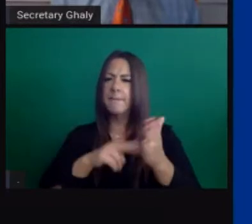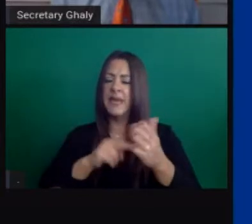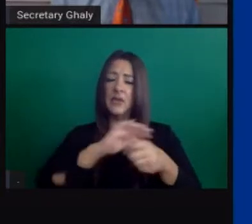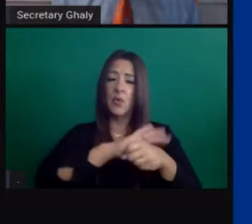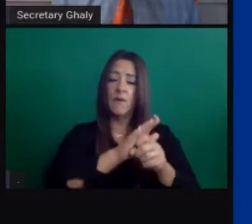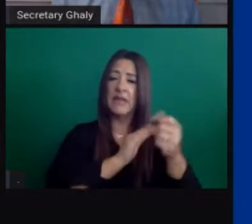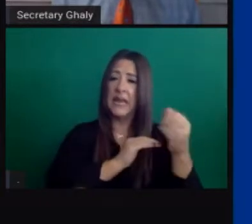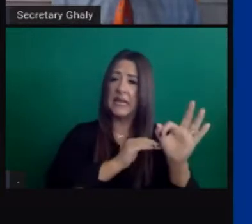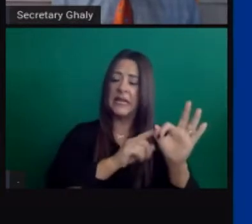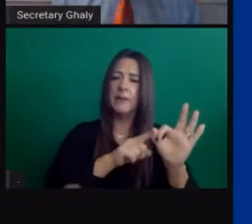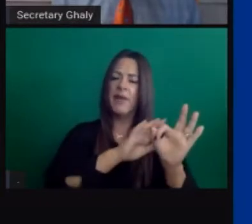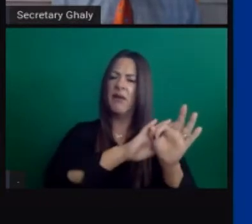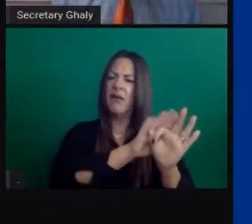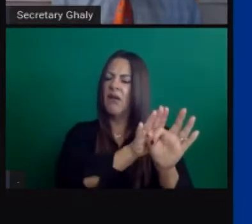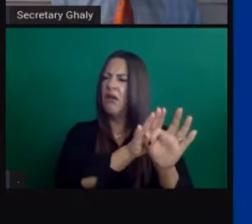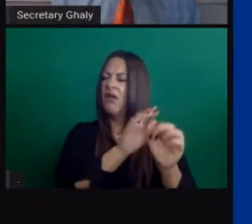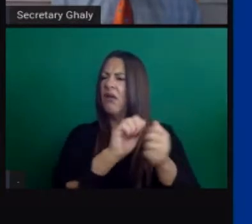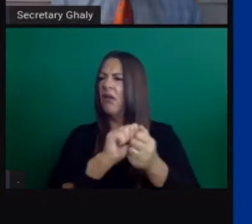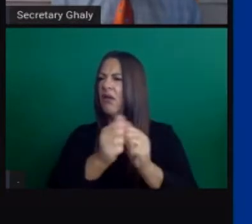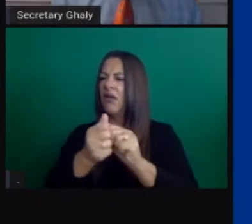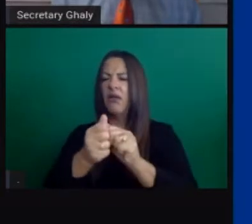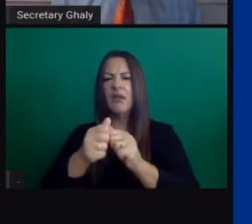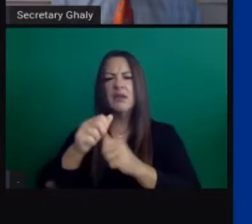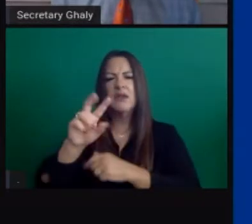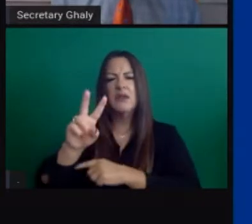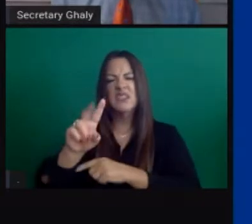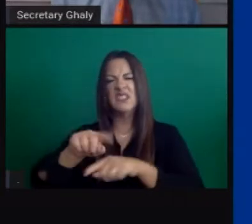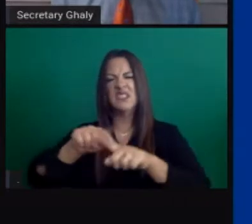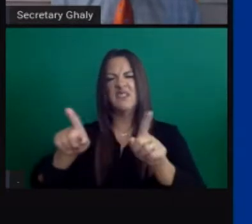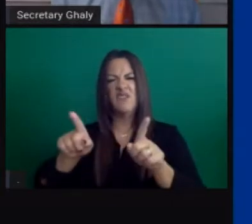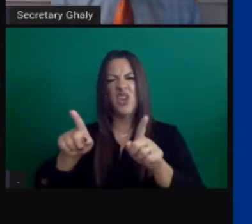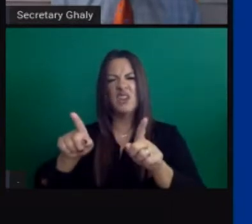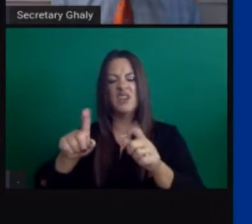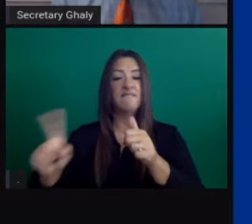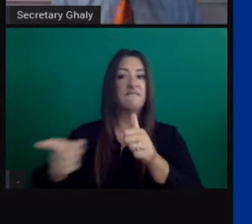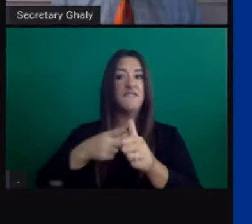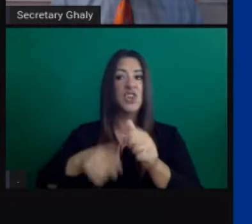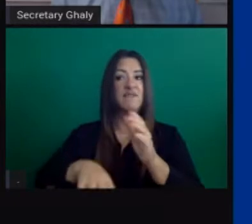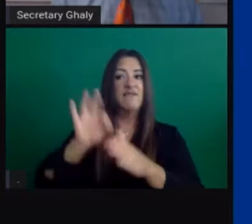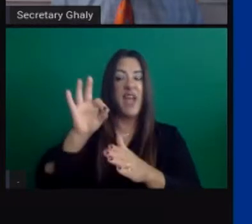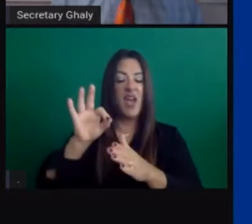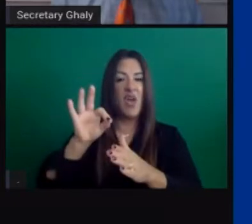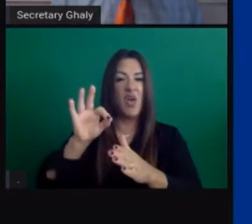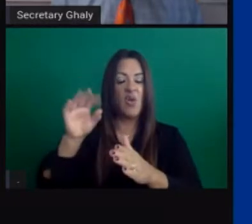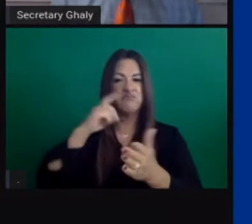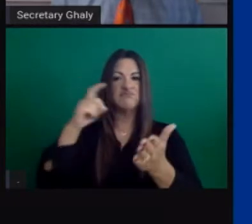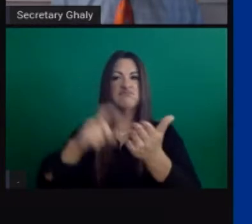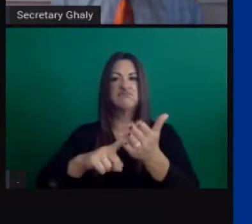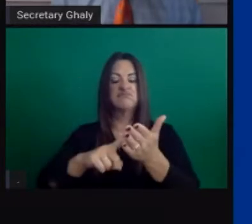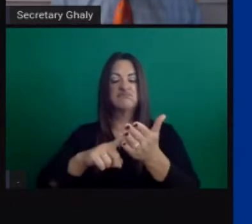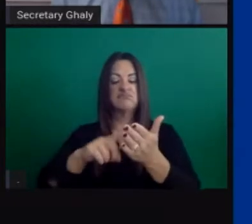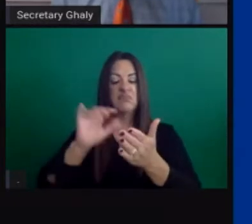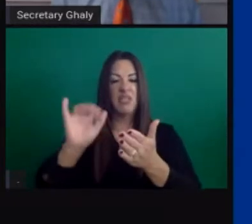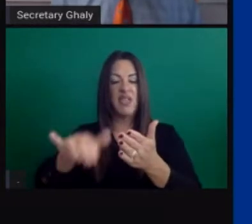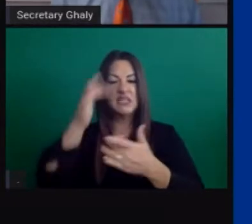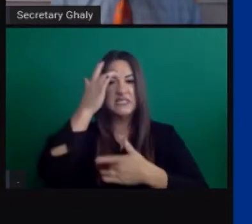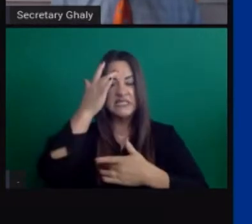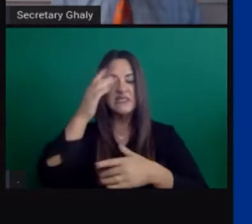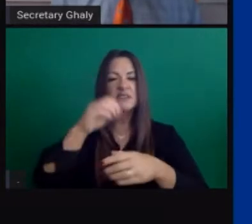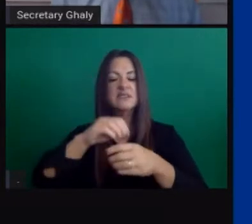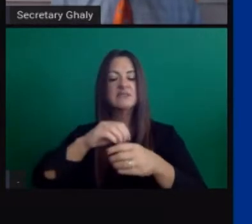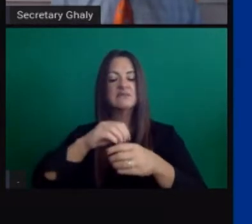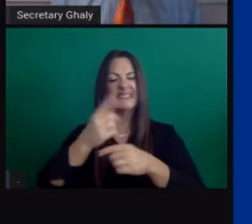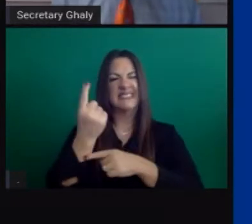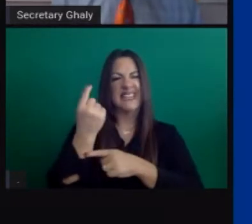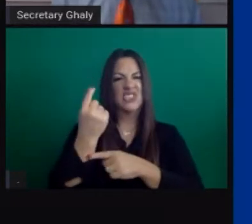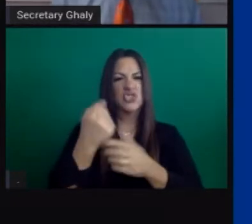transmission rates across the state. This was first identified last year in not just California,